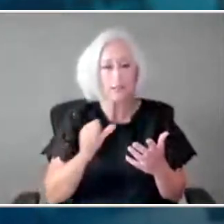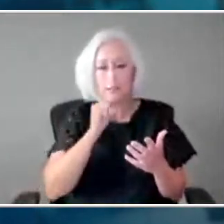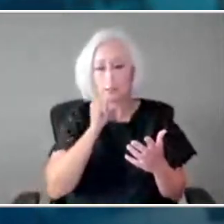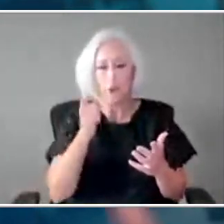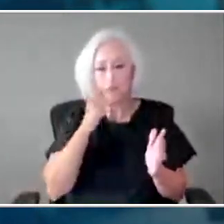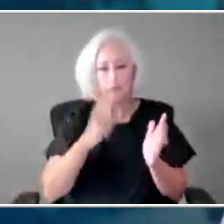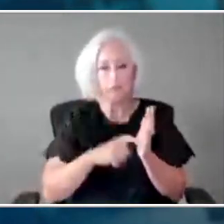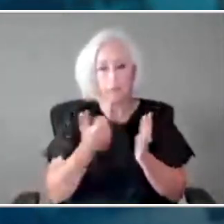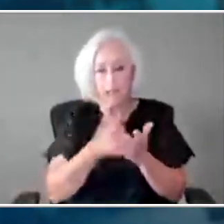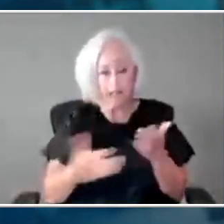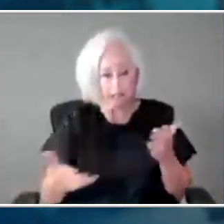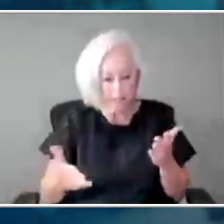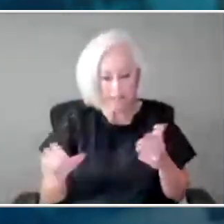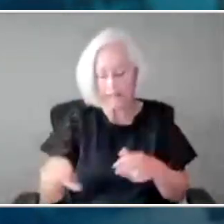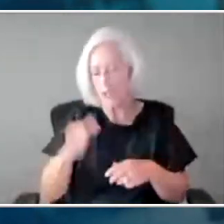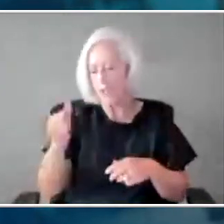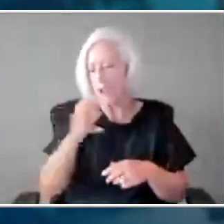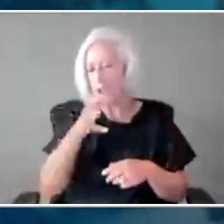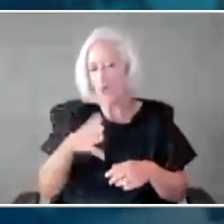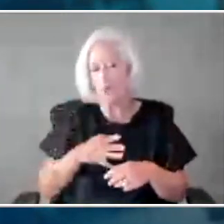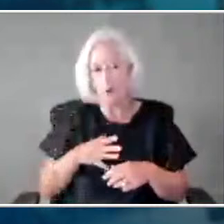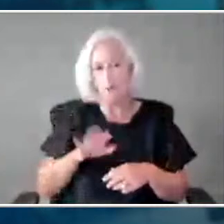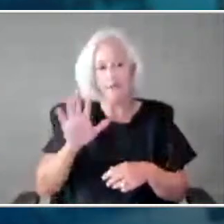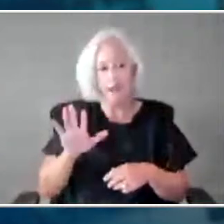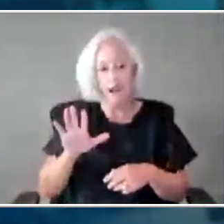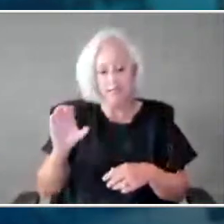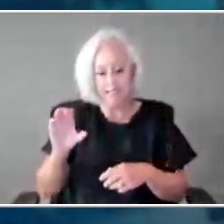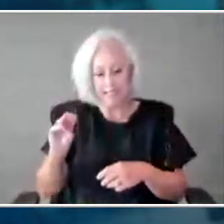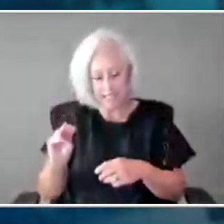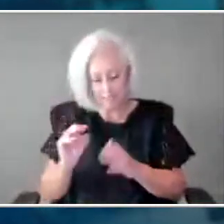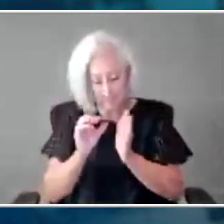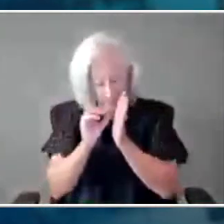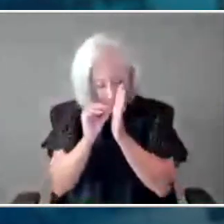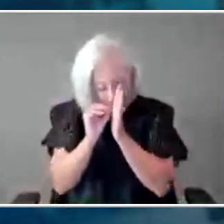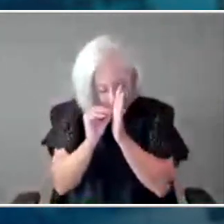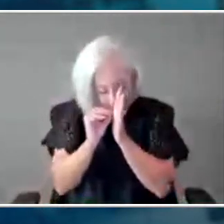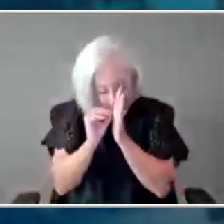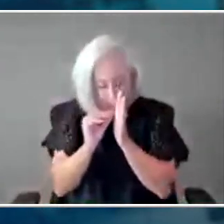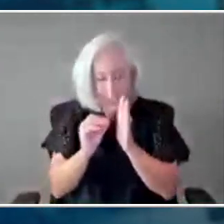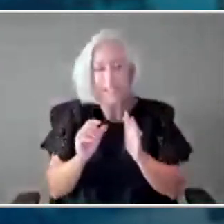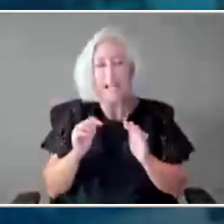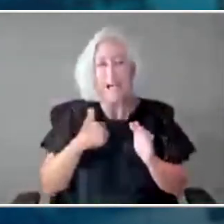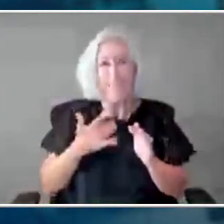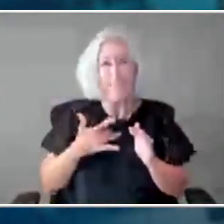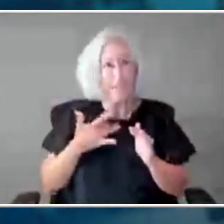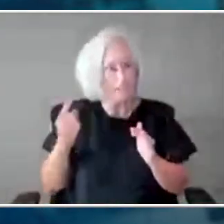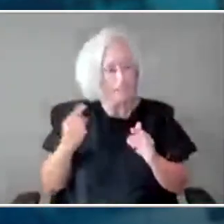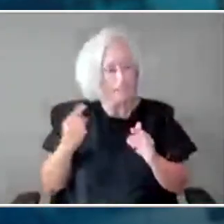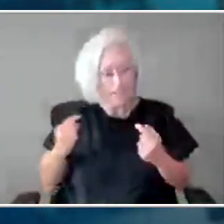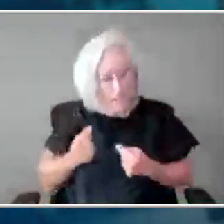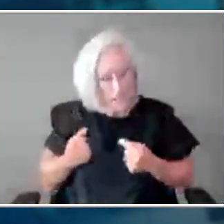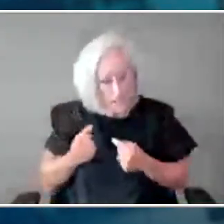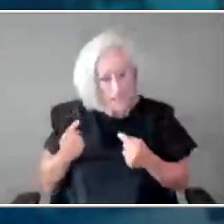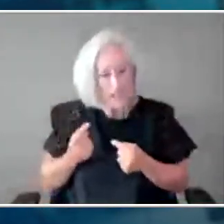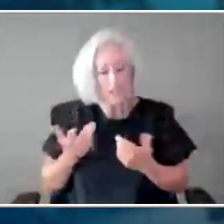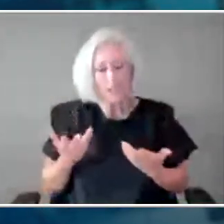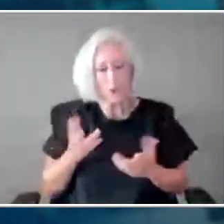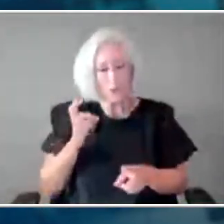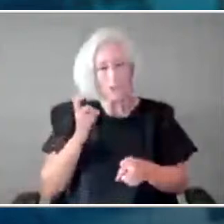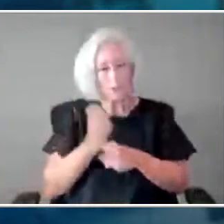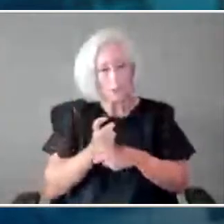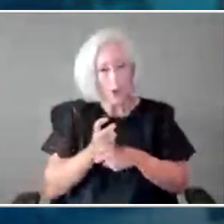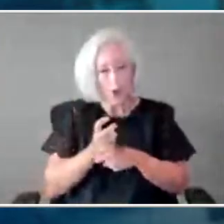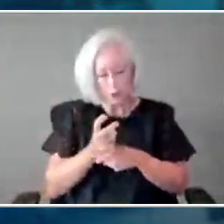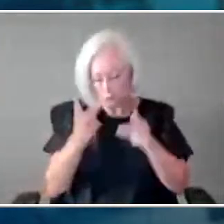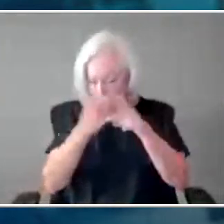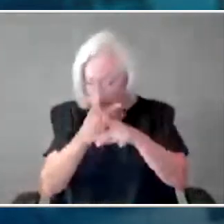there are women who have a 5 centimeter mass who really feel something, and it's hurting them. So that's part of what's really challenging to nail down. So I will say there are some women who